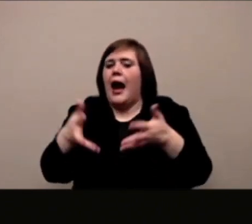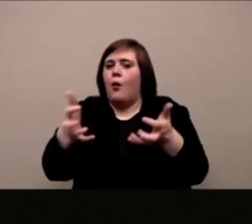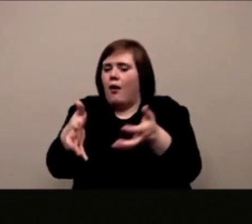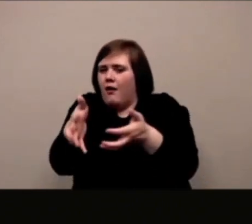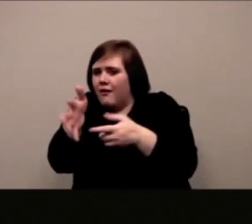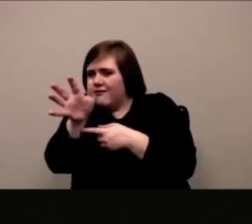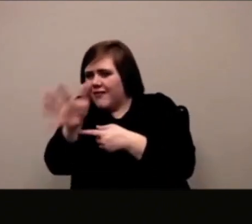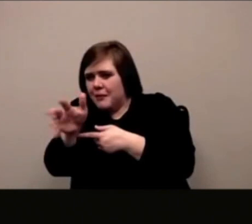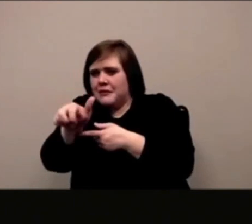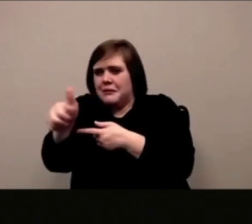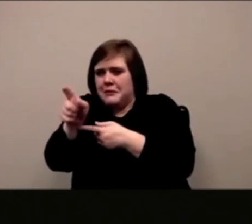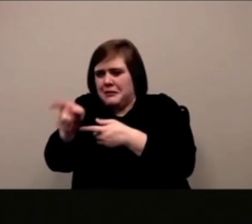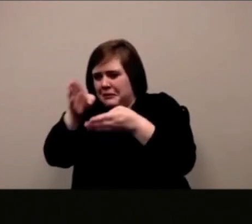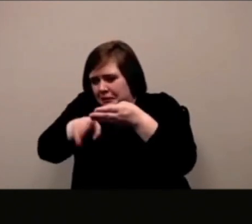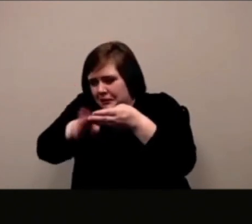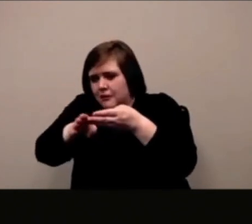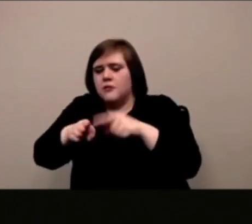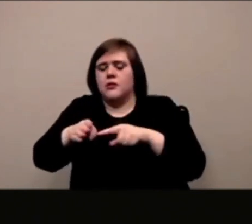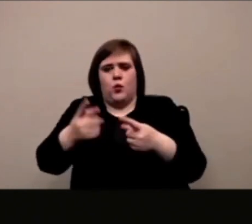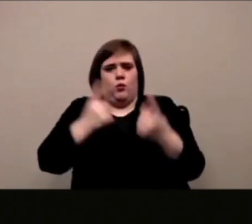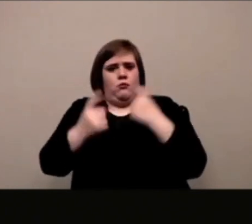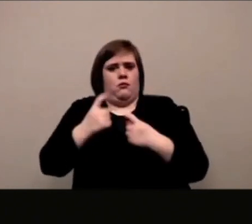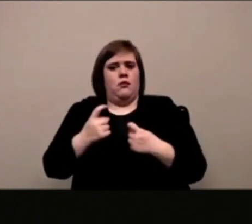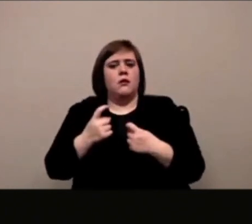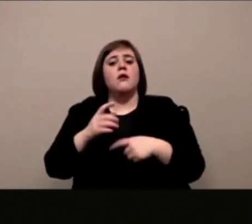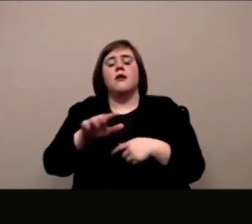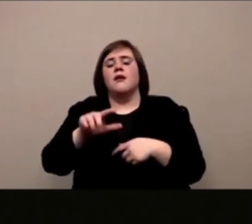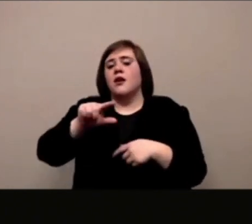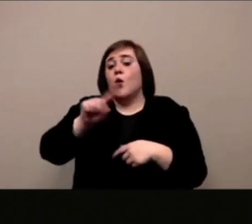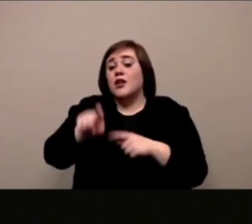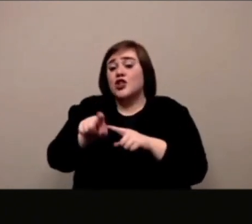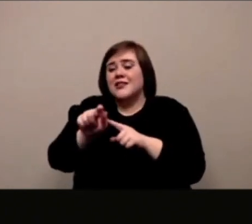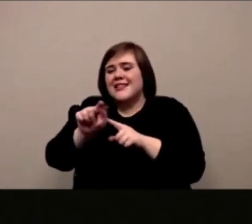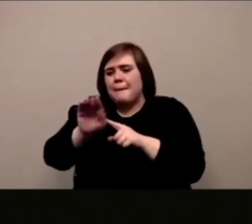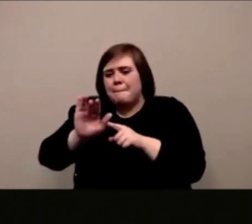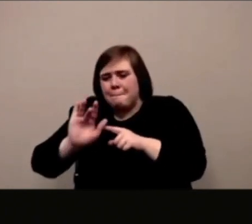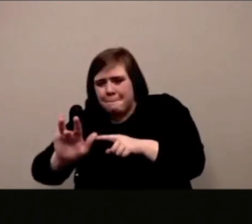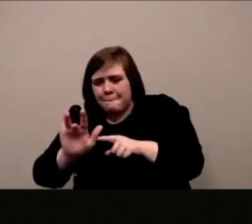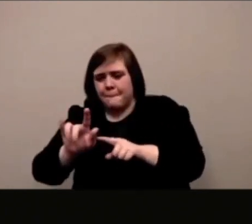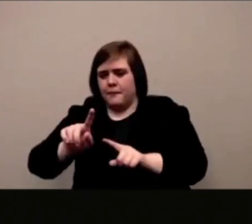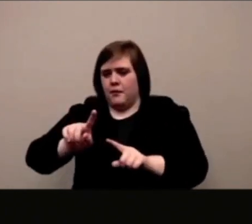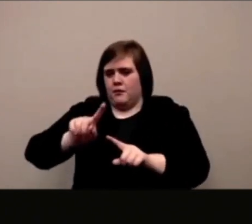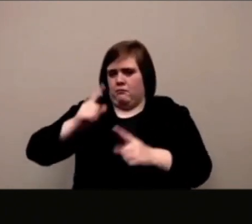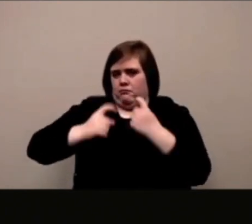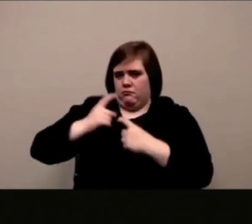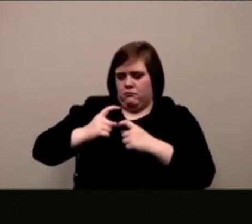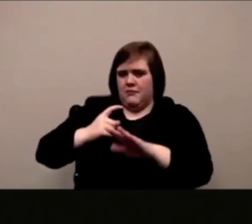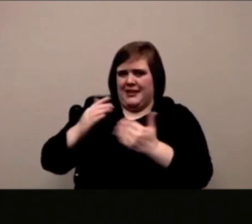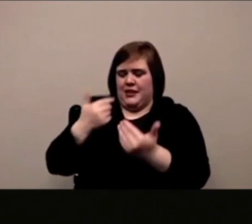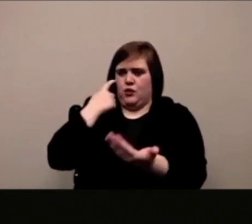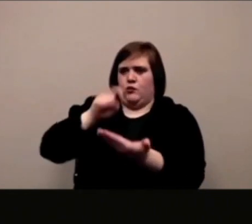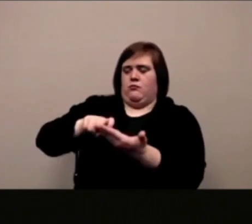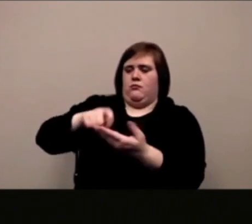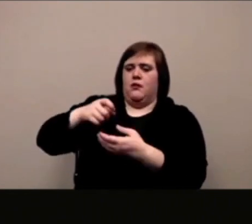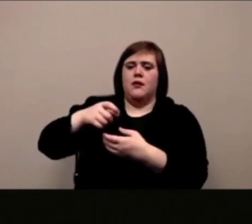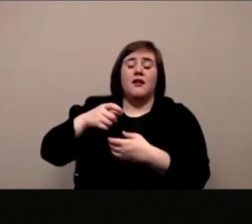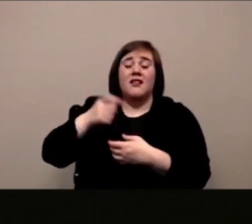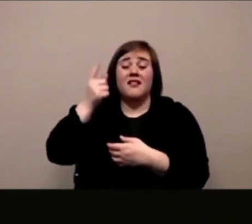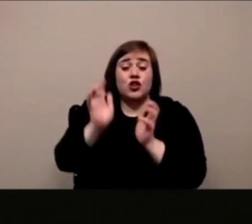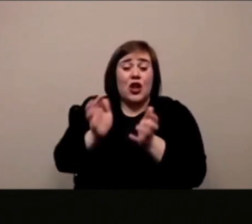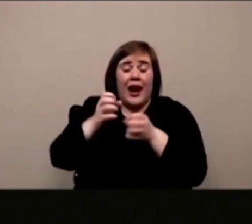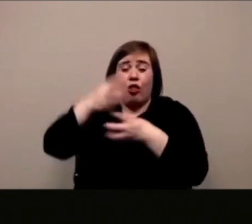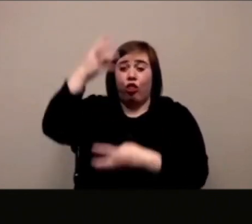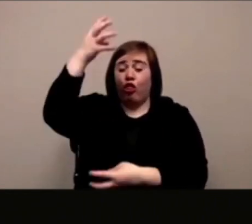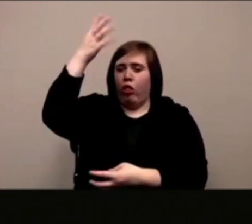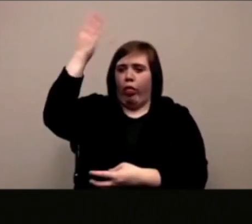some questions from you guys. Please put it in the questions tab so it's a little bit easier for us to see as opposed to the chat, because it'll get kind of lost in